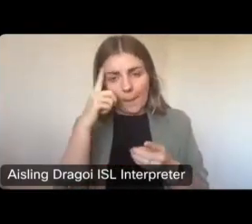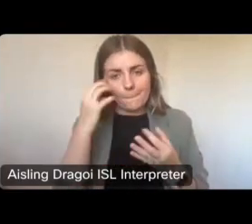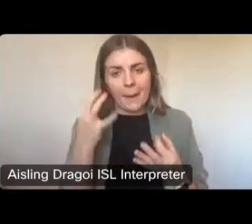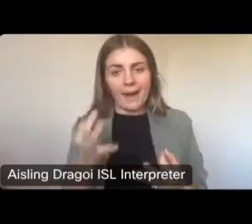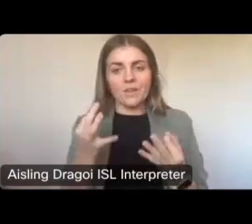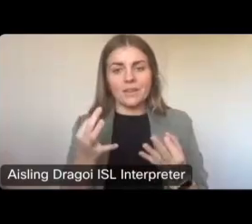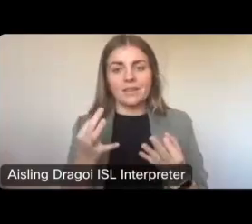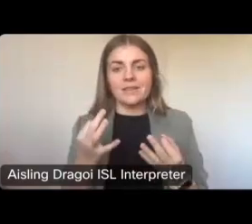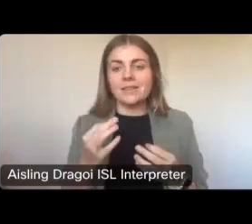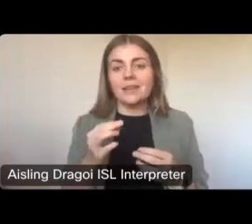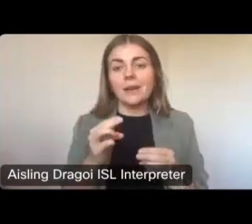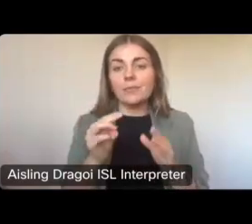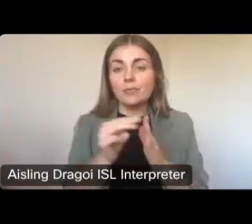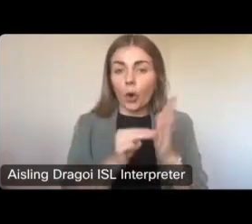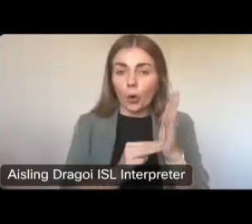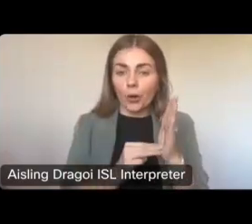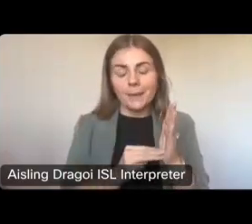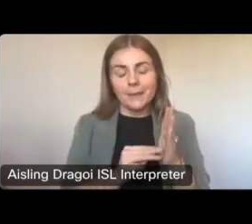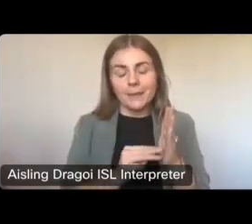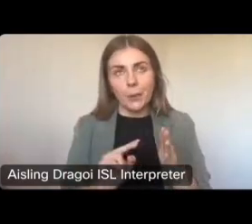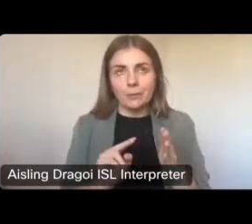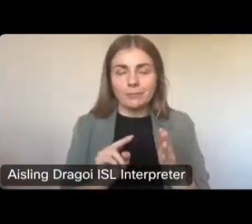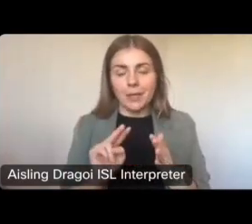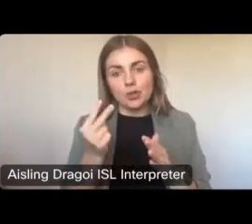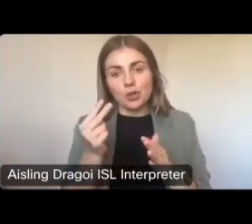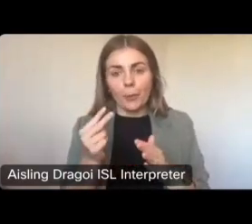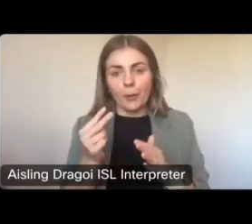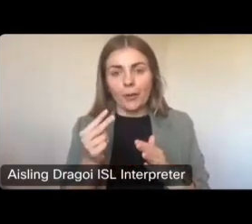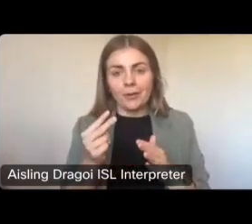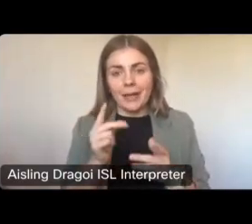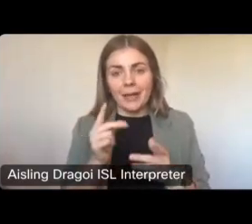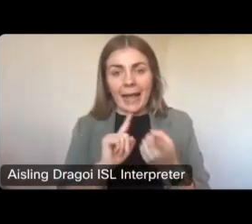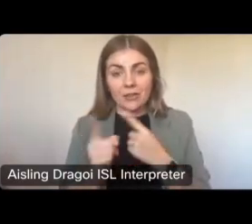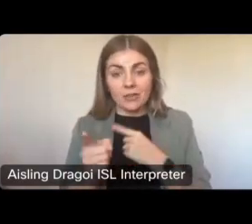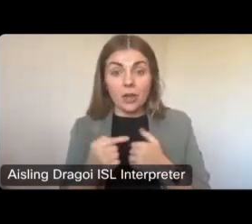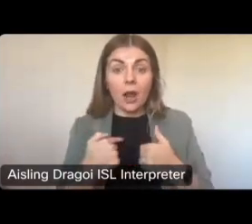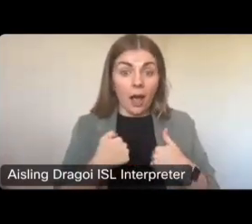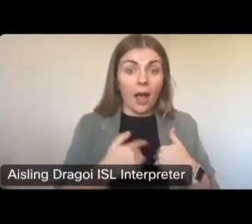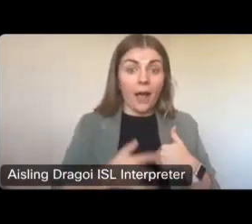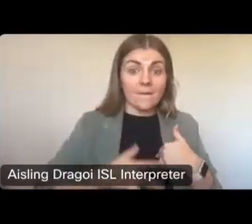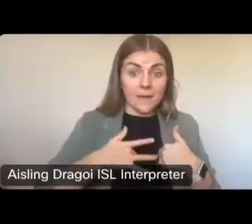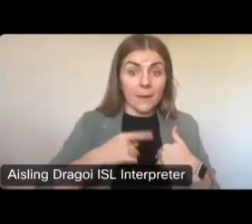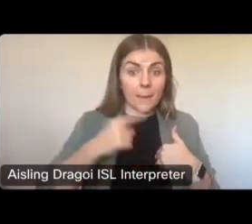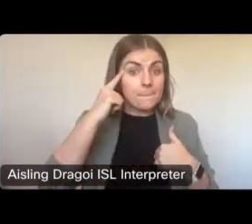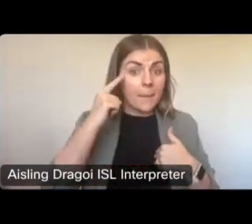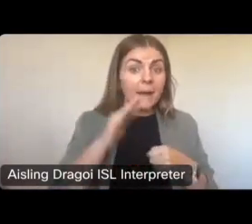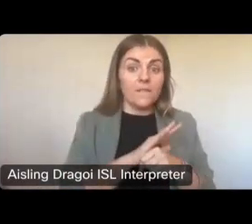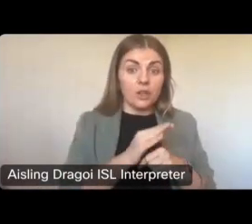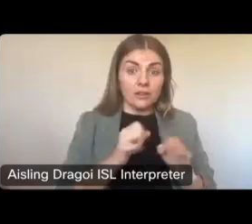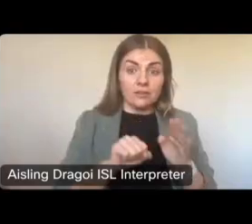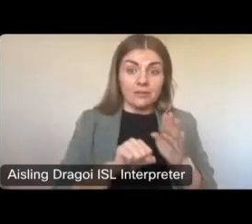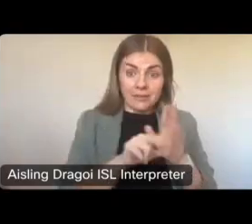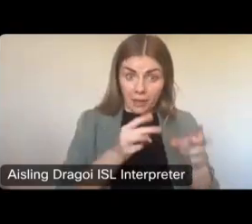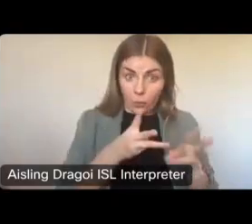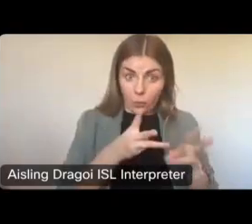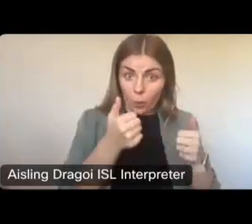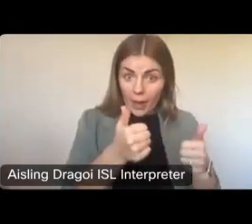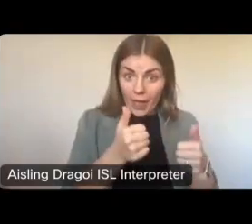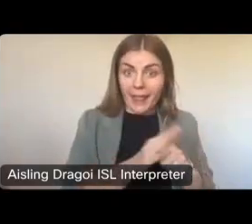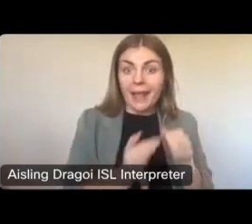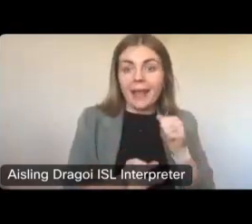you a double-edged answer. I'm a big believer in mindfulness for those who it works for. Yeah. For example, I did a mindfulness